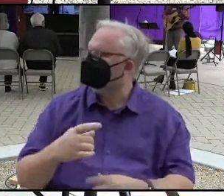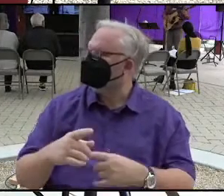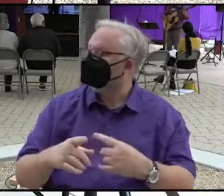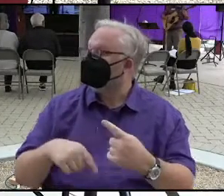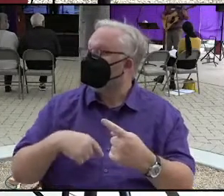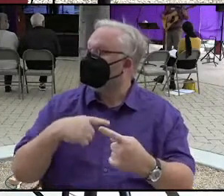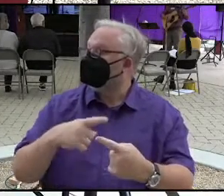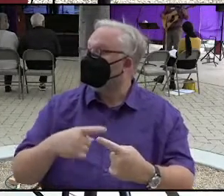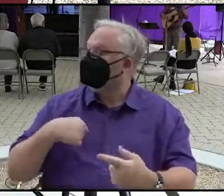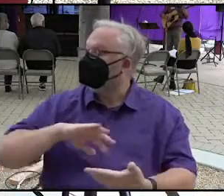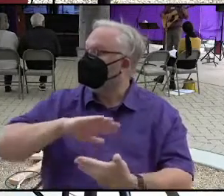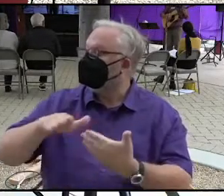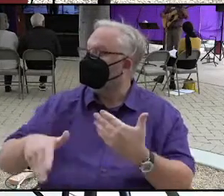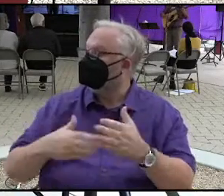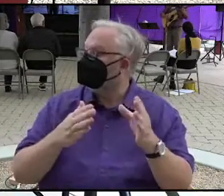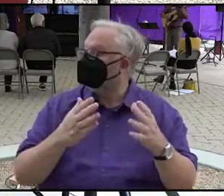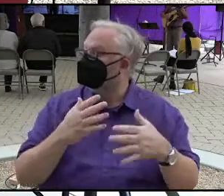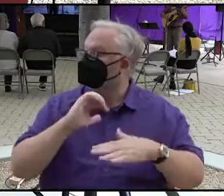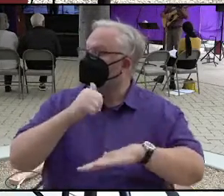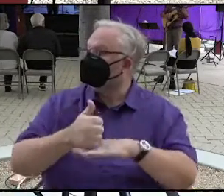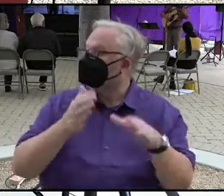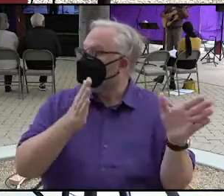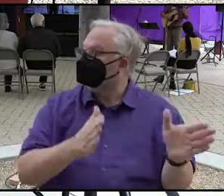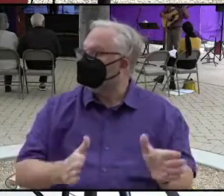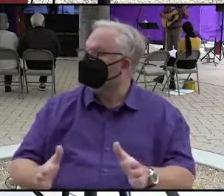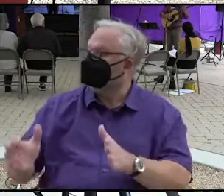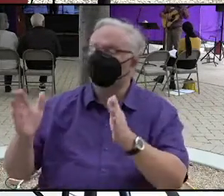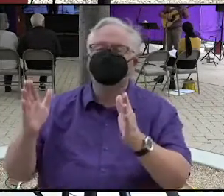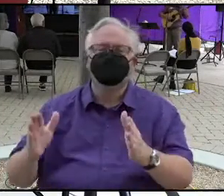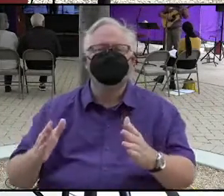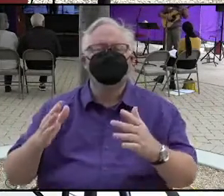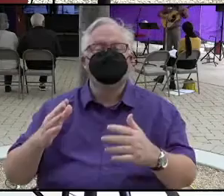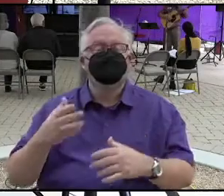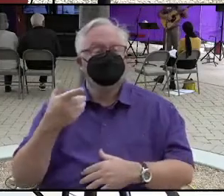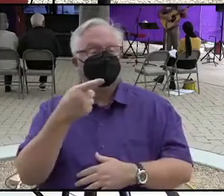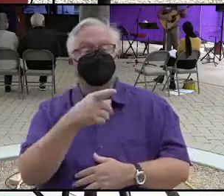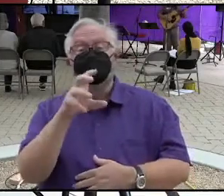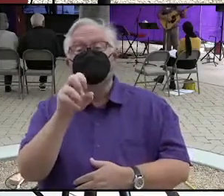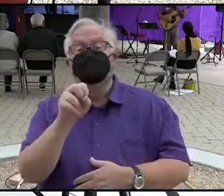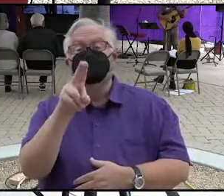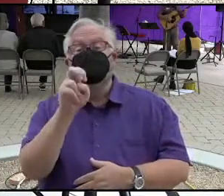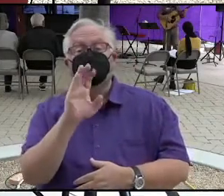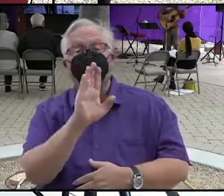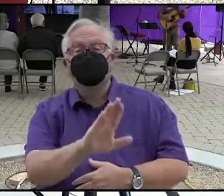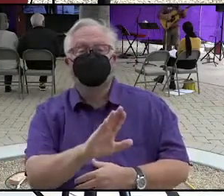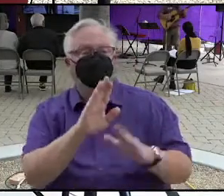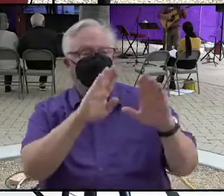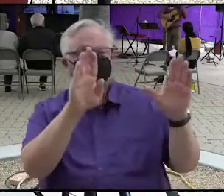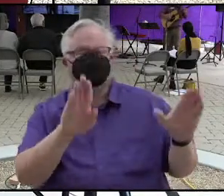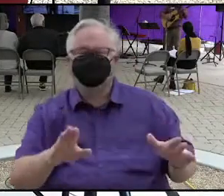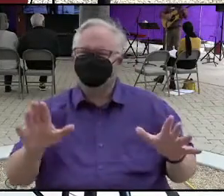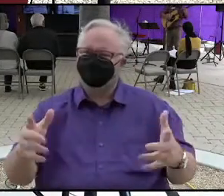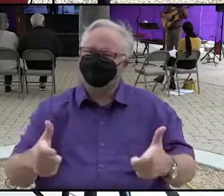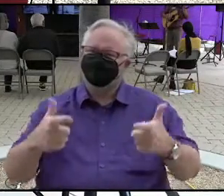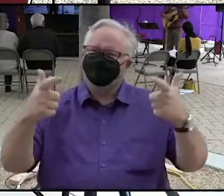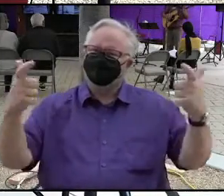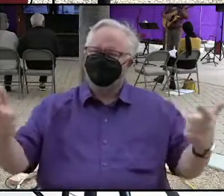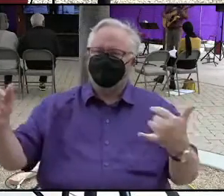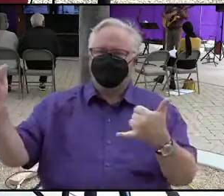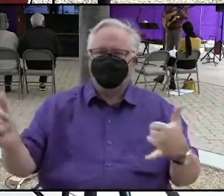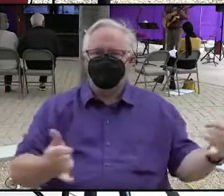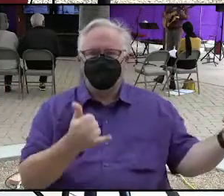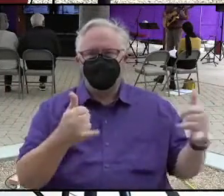And so when we all made a plan to have this big party